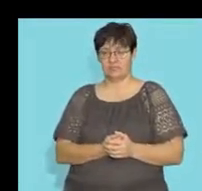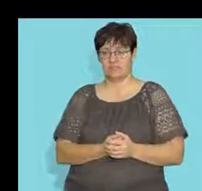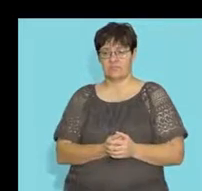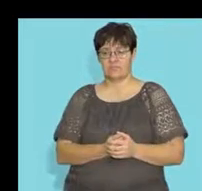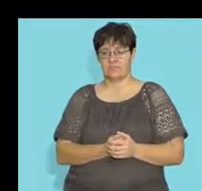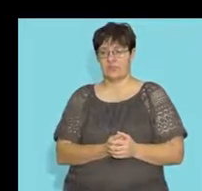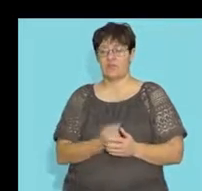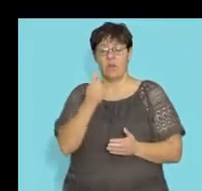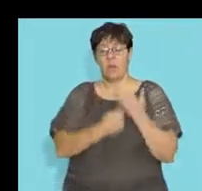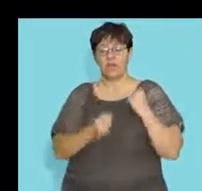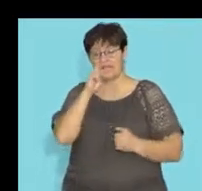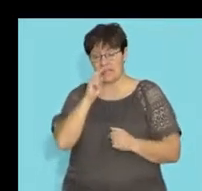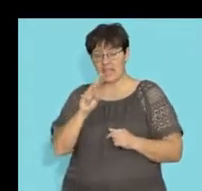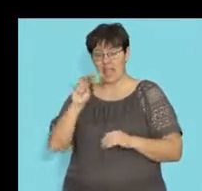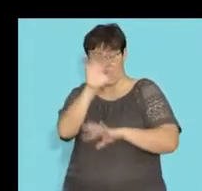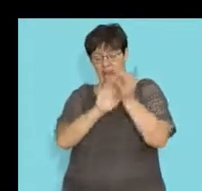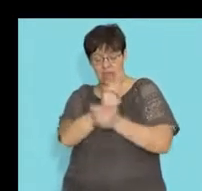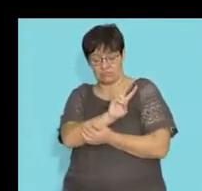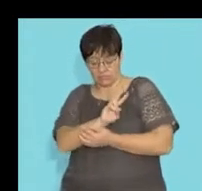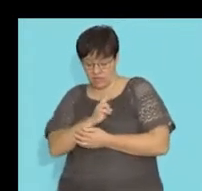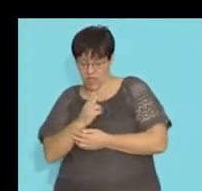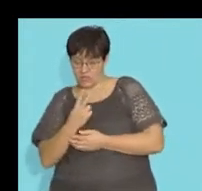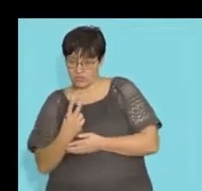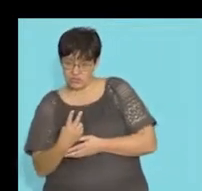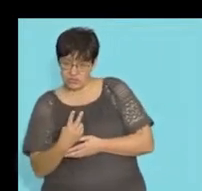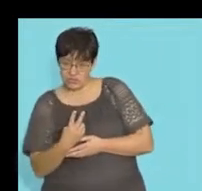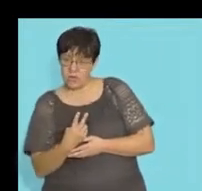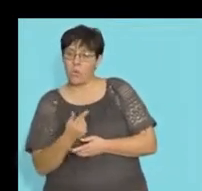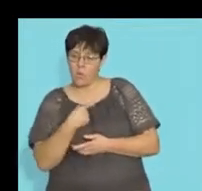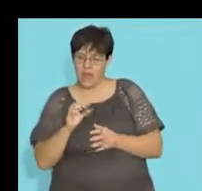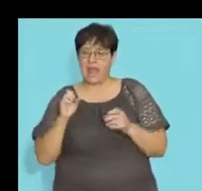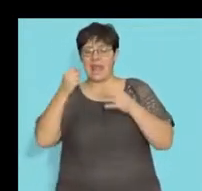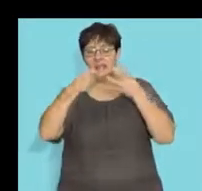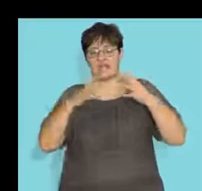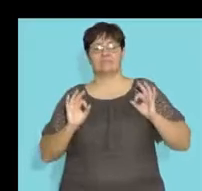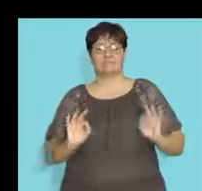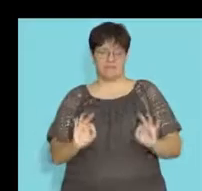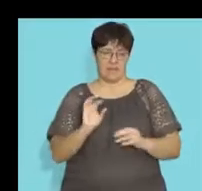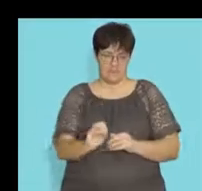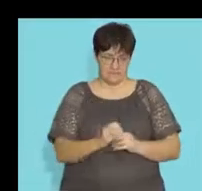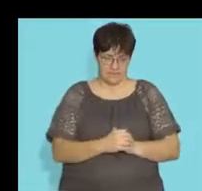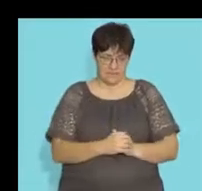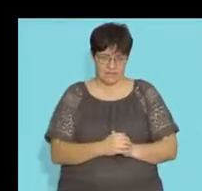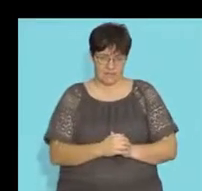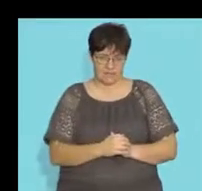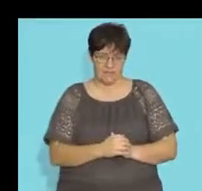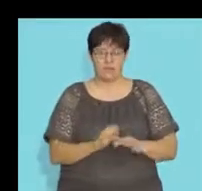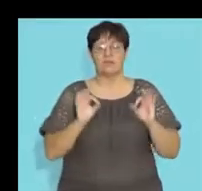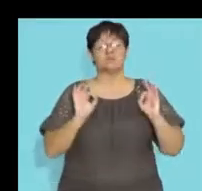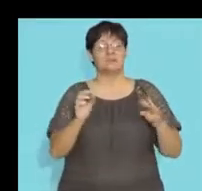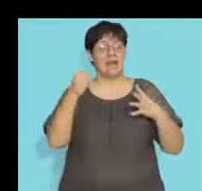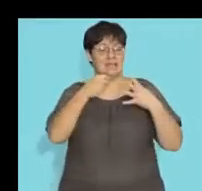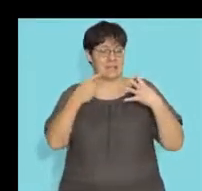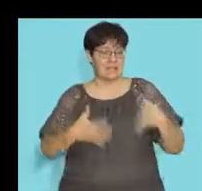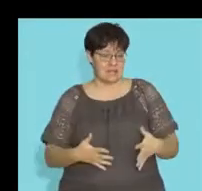Okay, we can only see the color change if we have the correct indicators. Now, we will talk